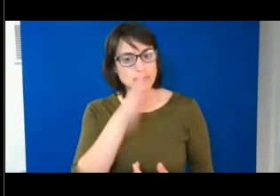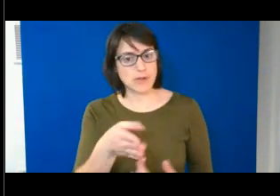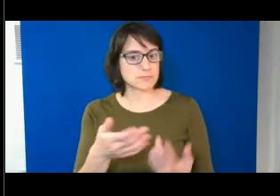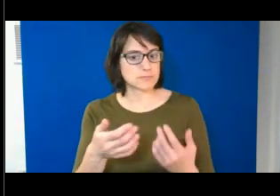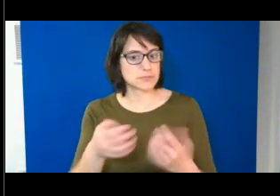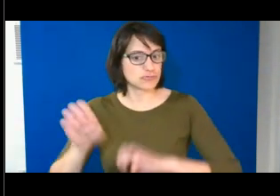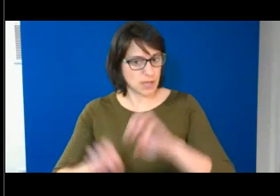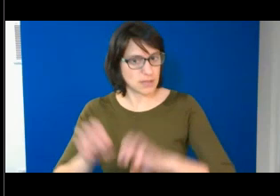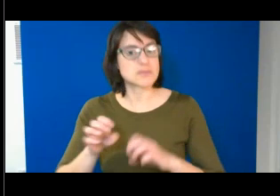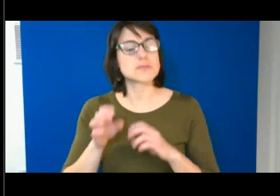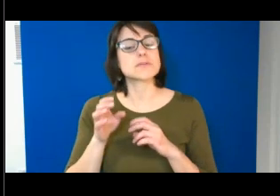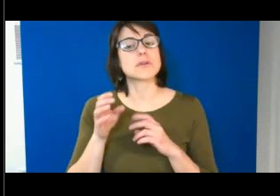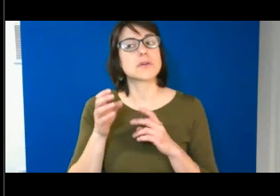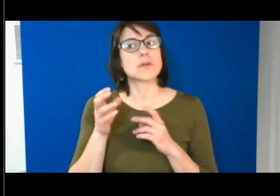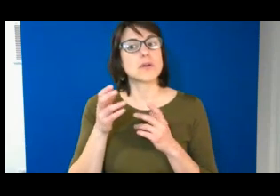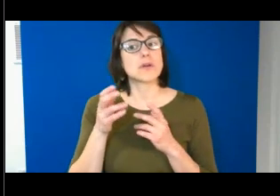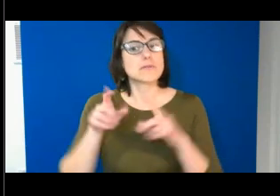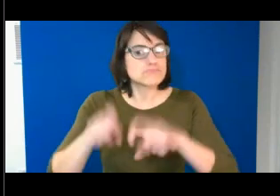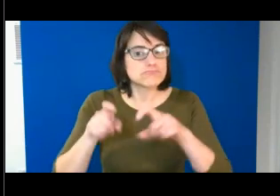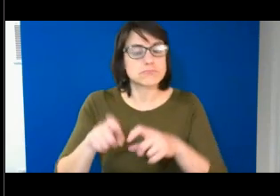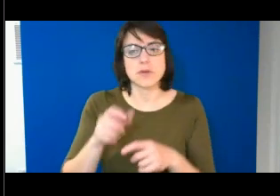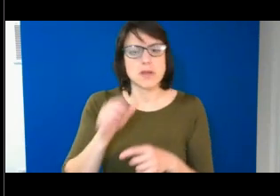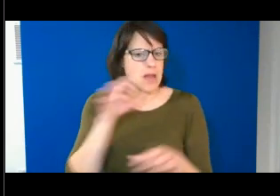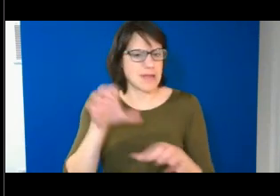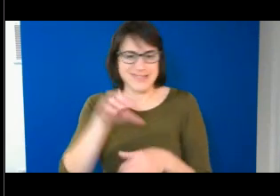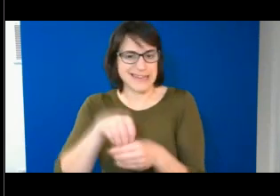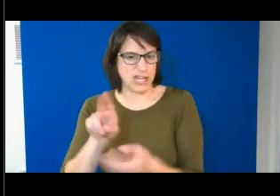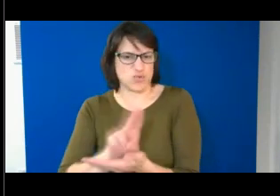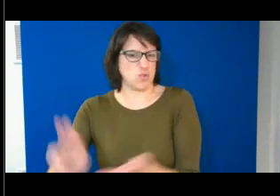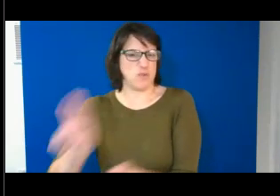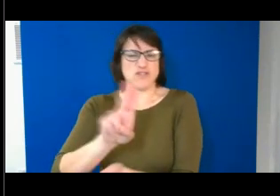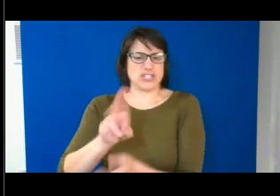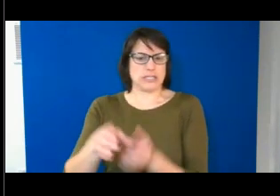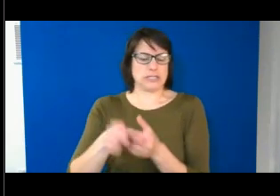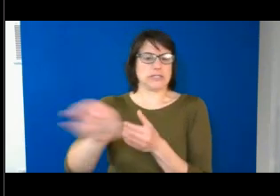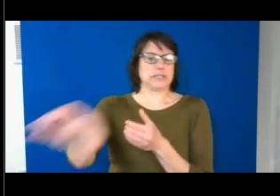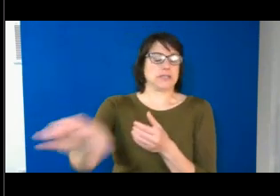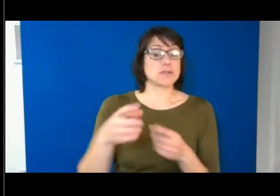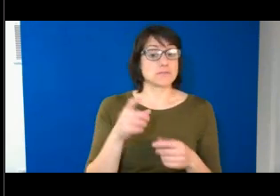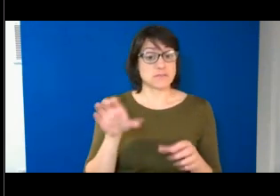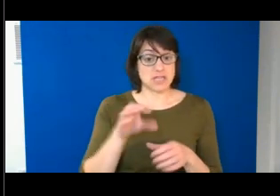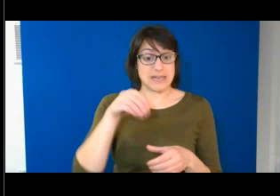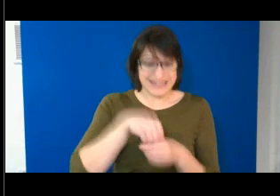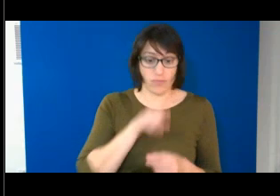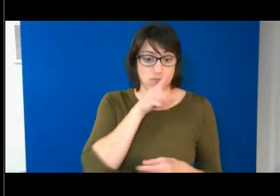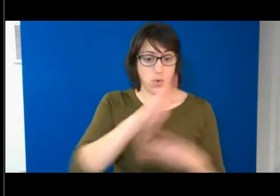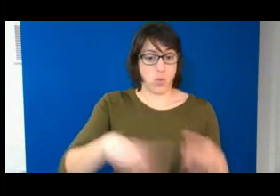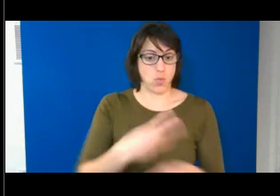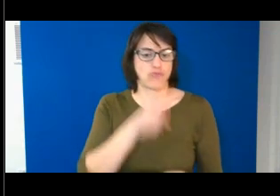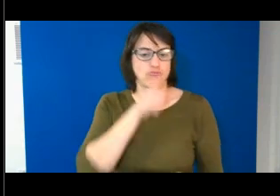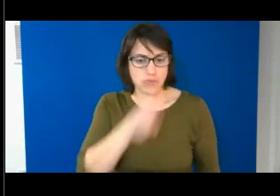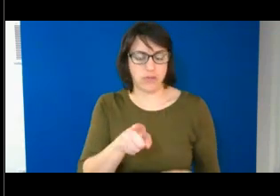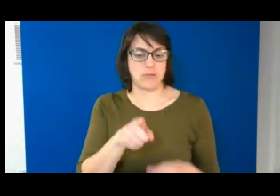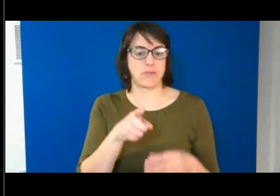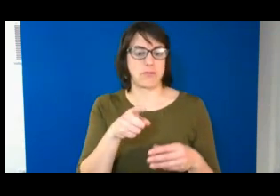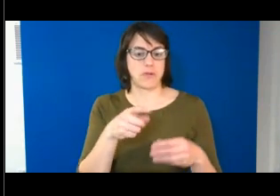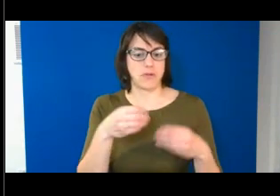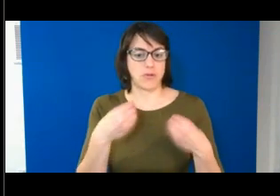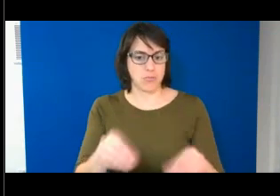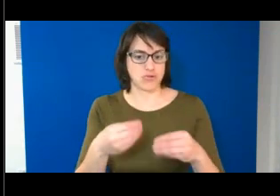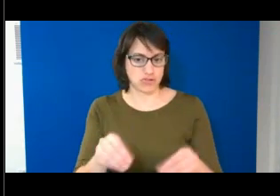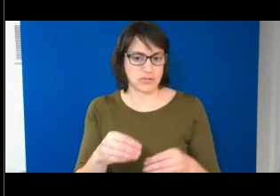done in universities, they're done in the real world, in the real commercial setting. So then we're really able to get that feedback